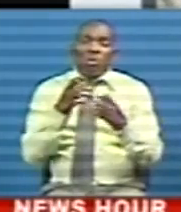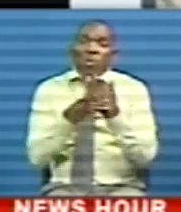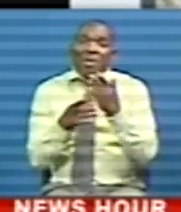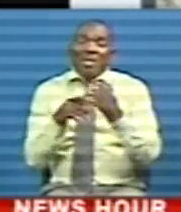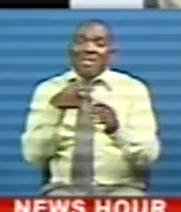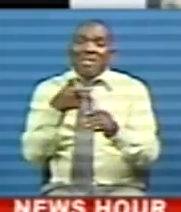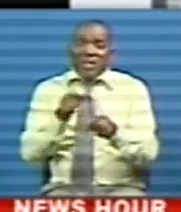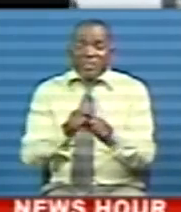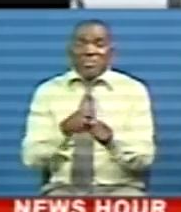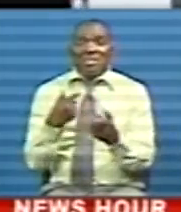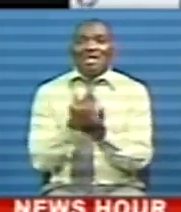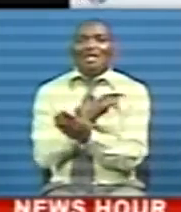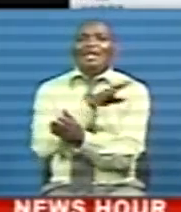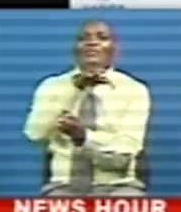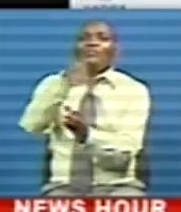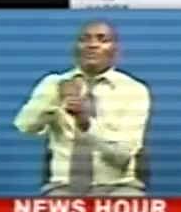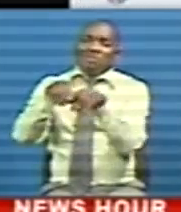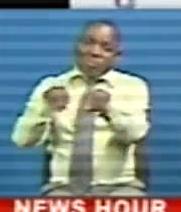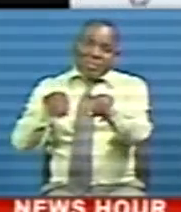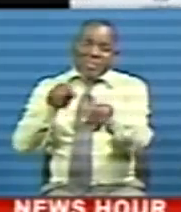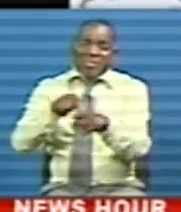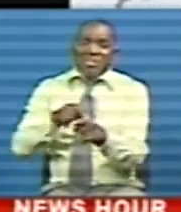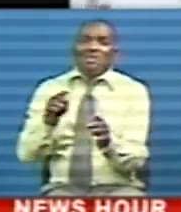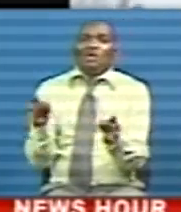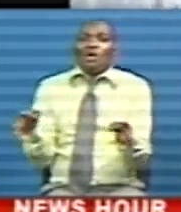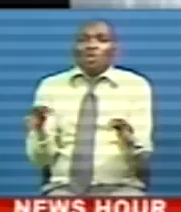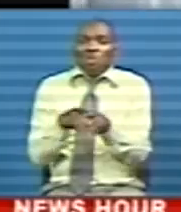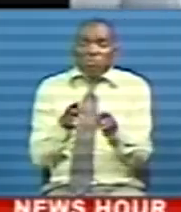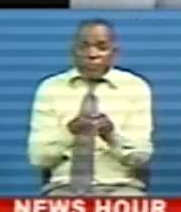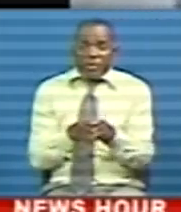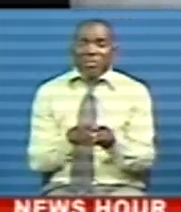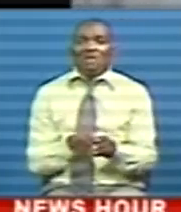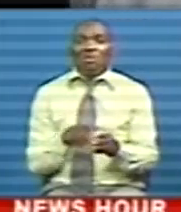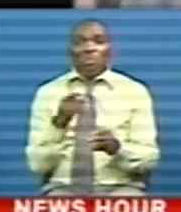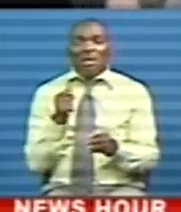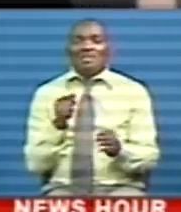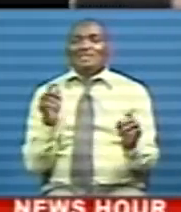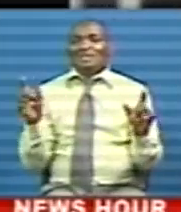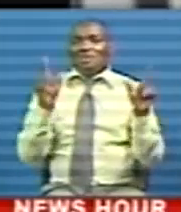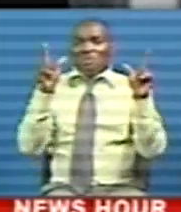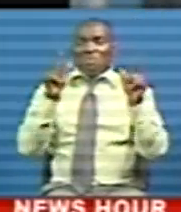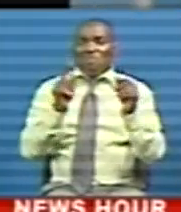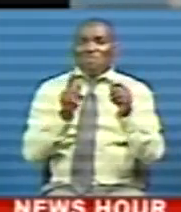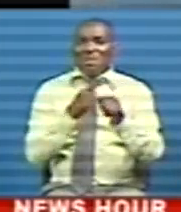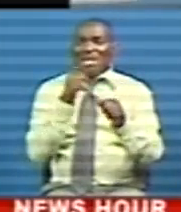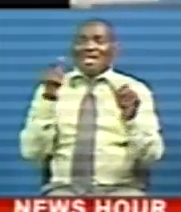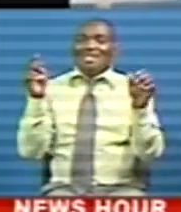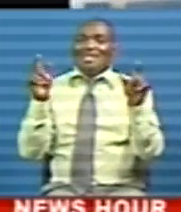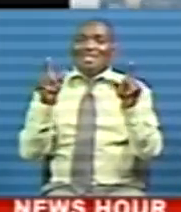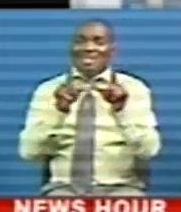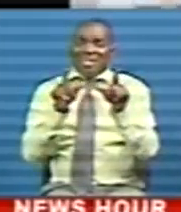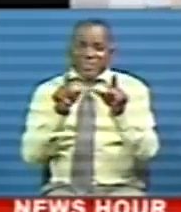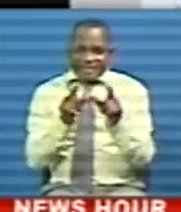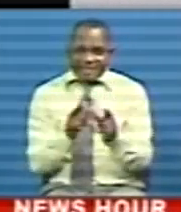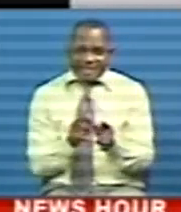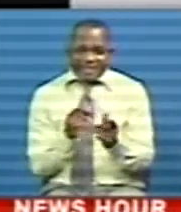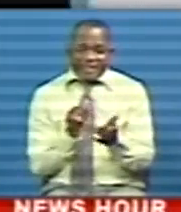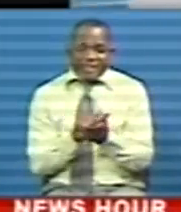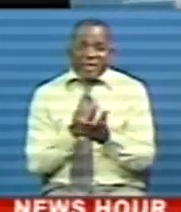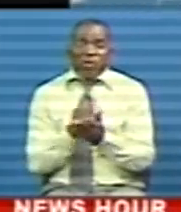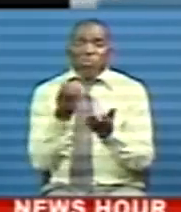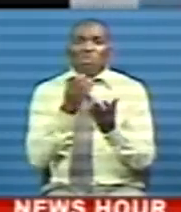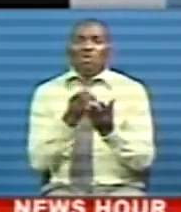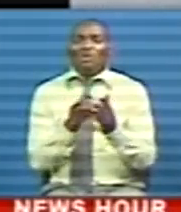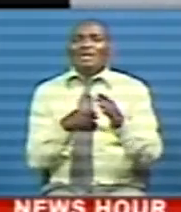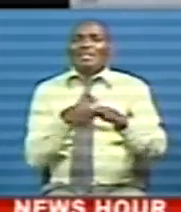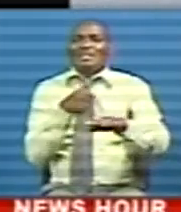industry. Now, Ghana is participating in this particular conference following the launch of our first licensing round, which is seeking to